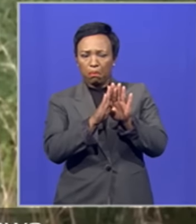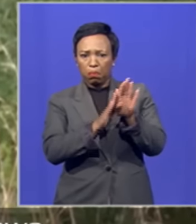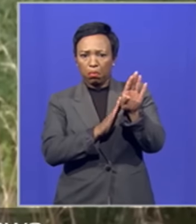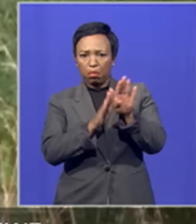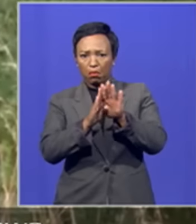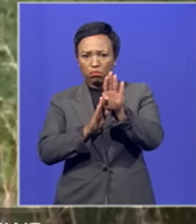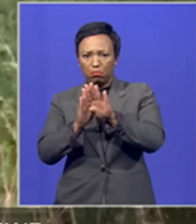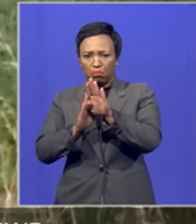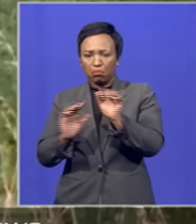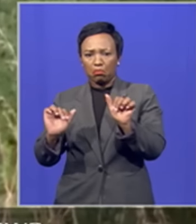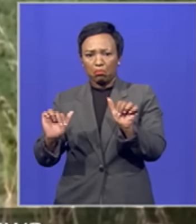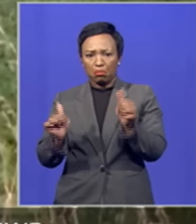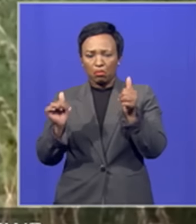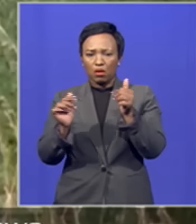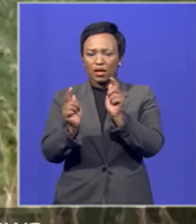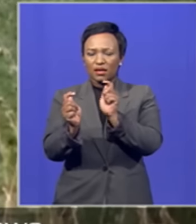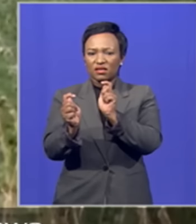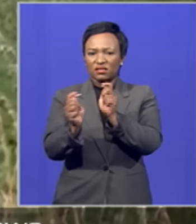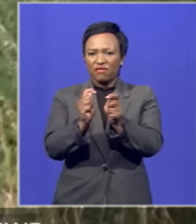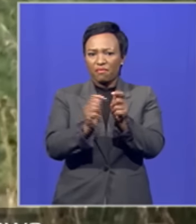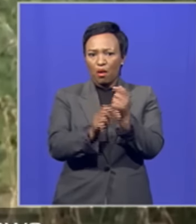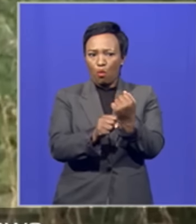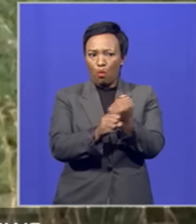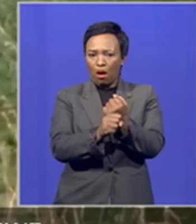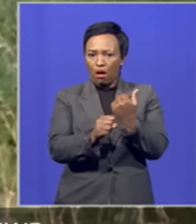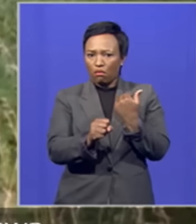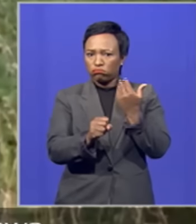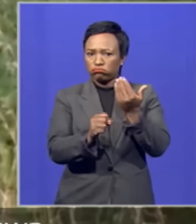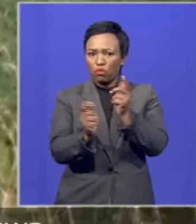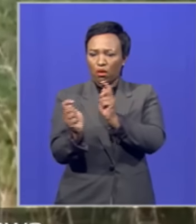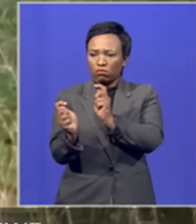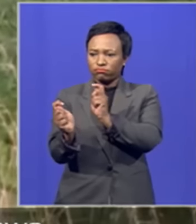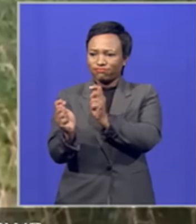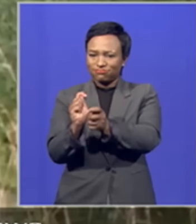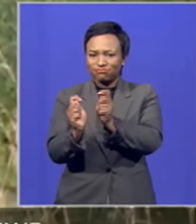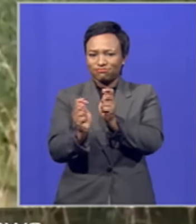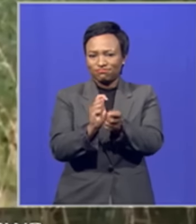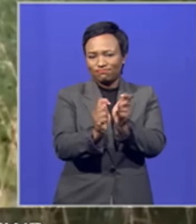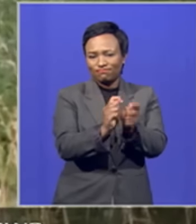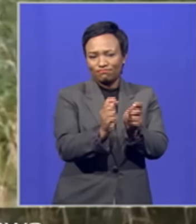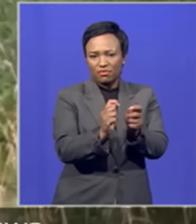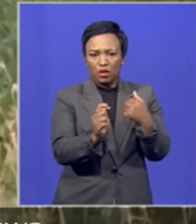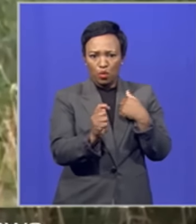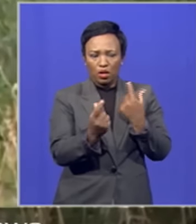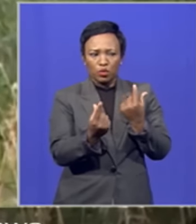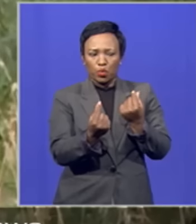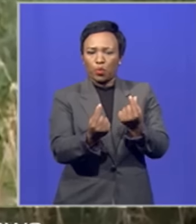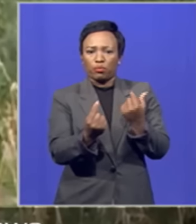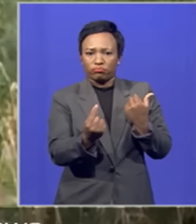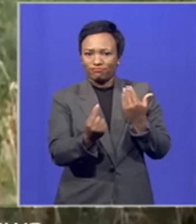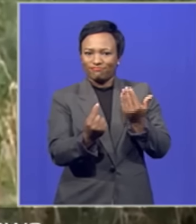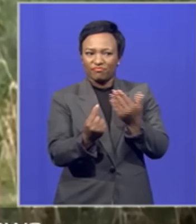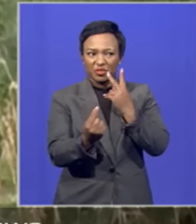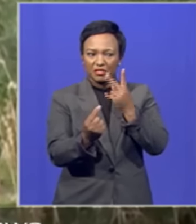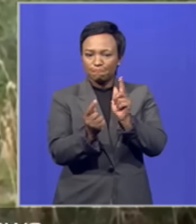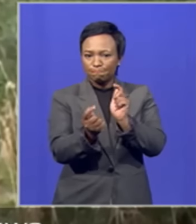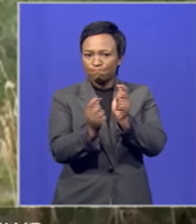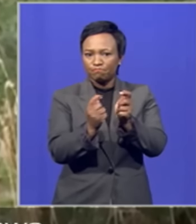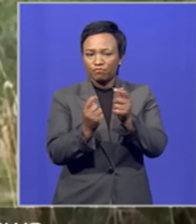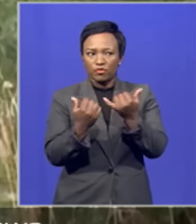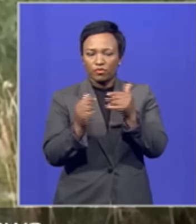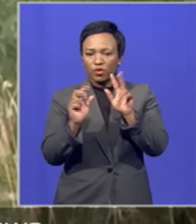our transformational work is going on, the reforms that we have embarked upon with regard to